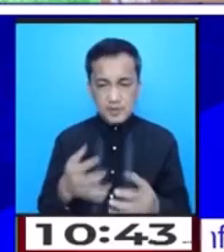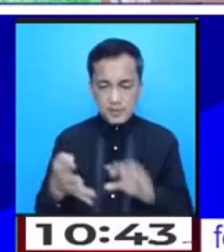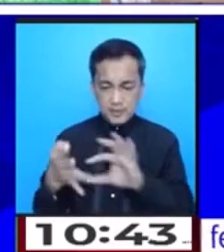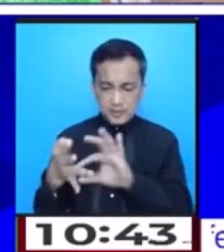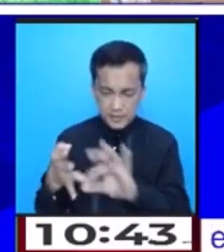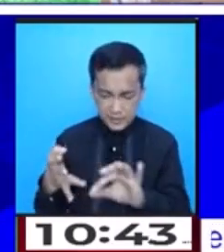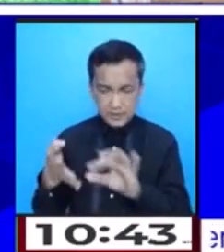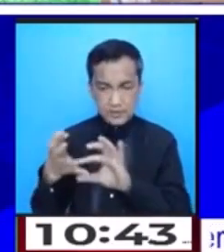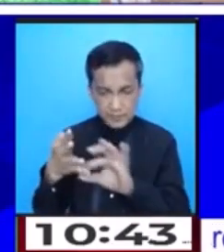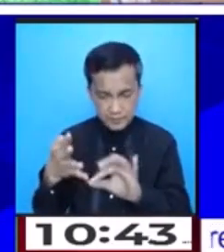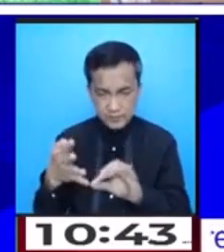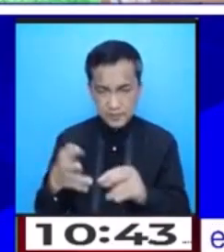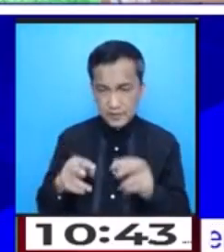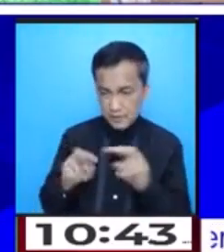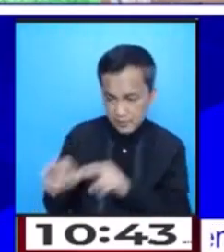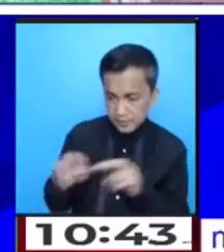seen,